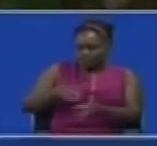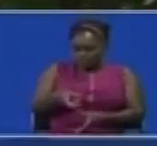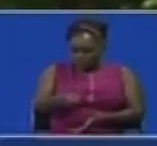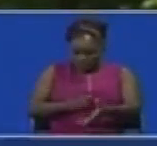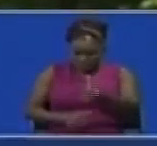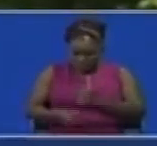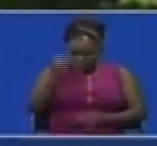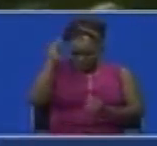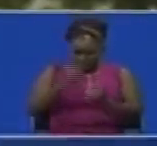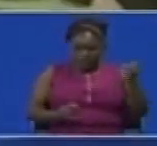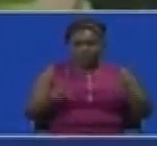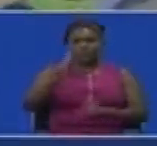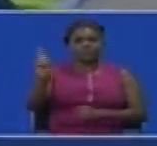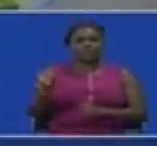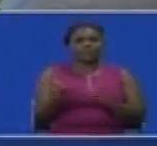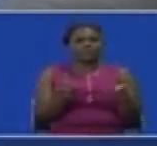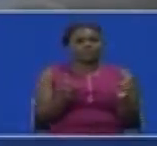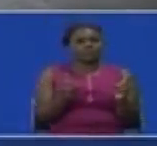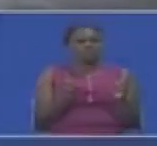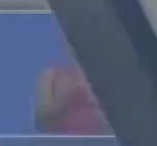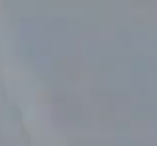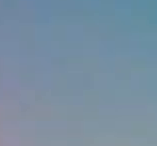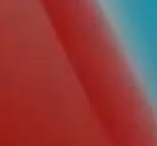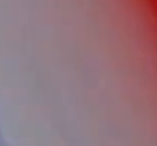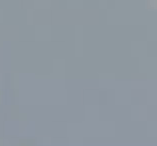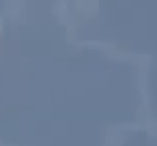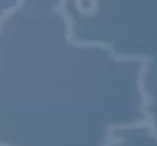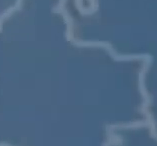very final question, Archbishop. Another second.